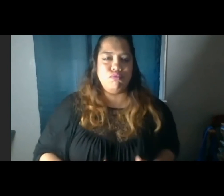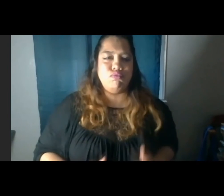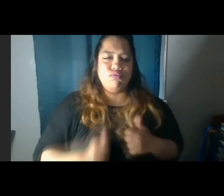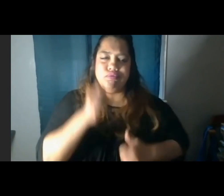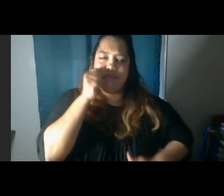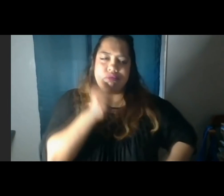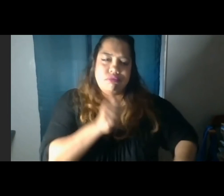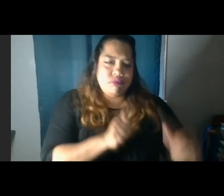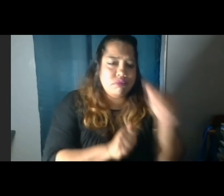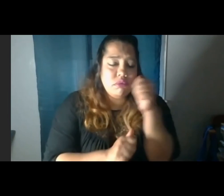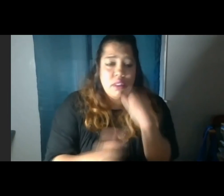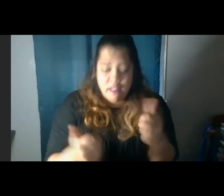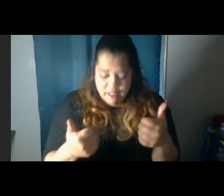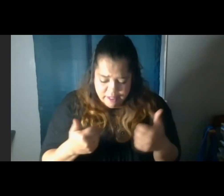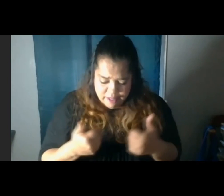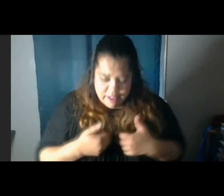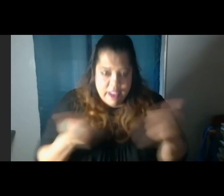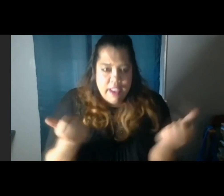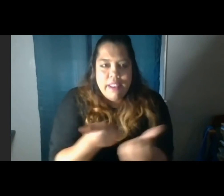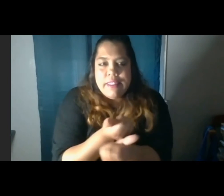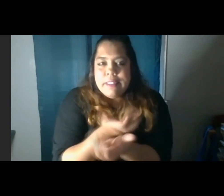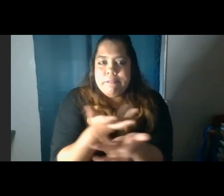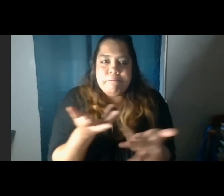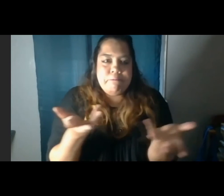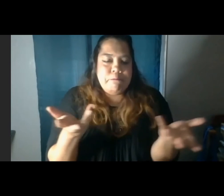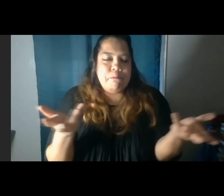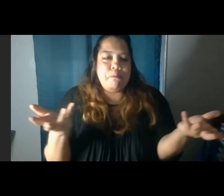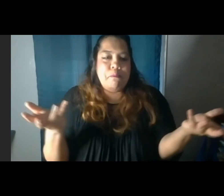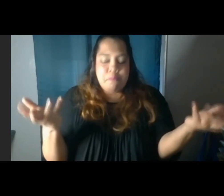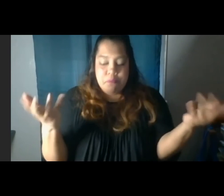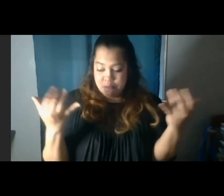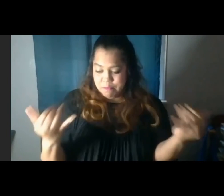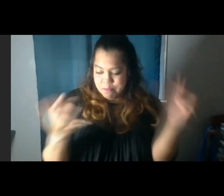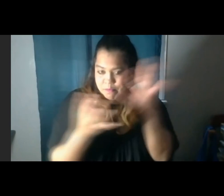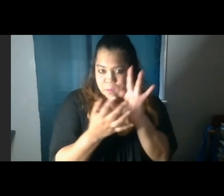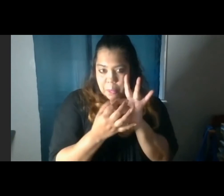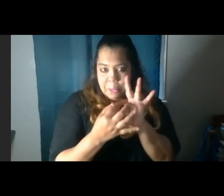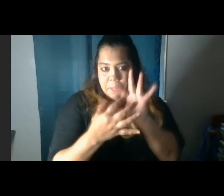I have enough. I let go.